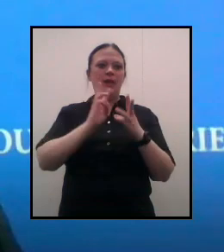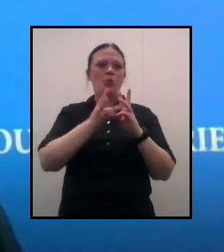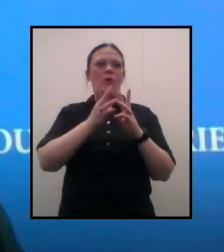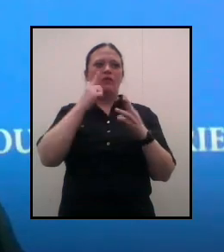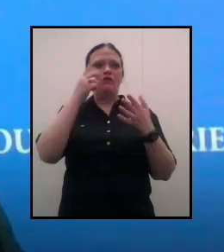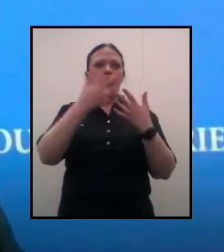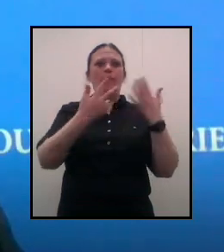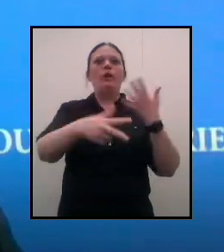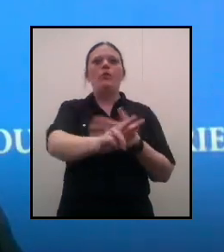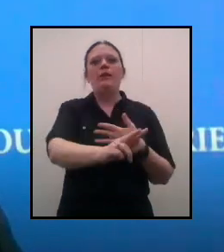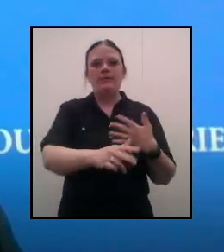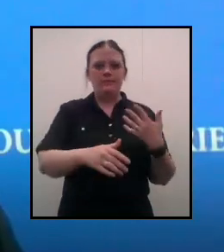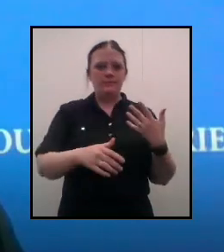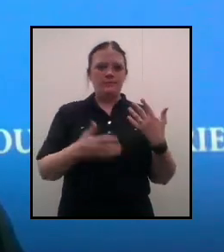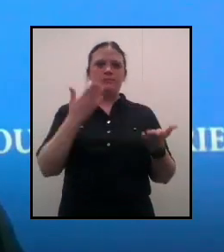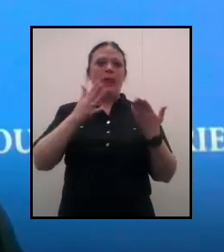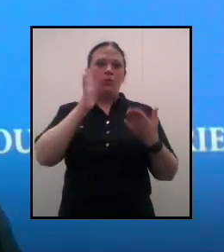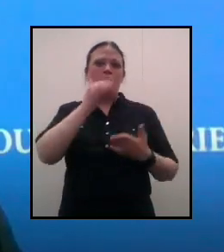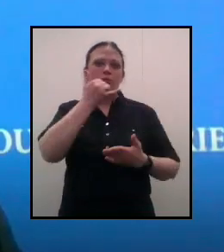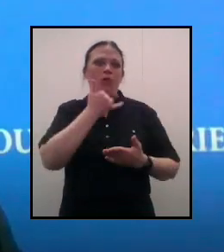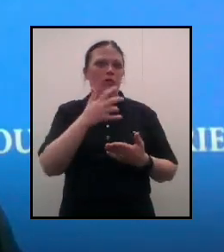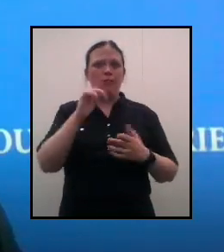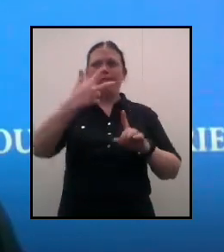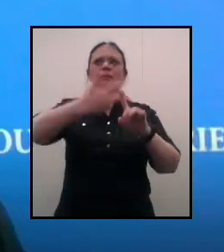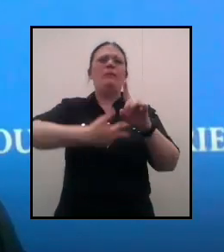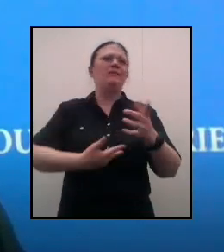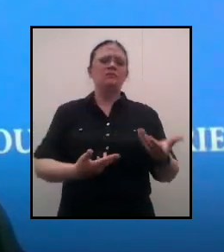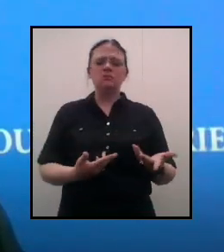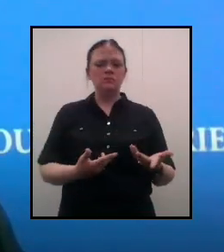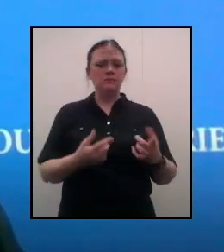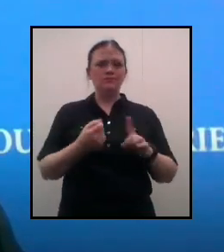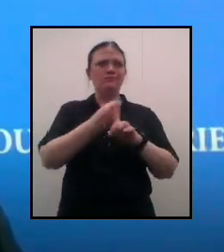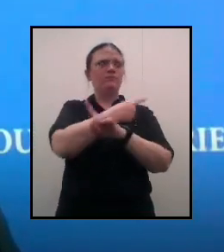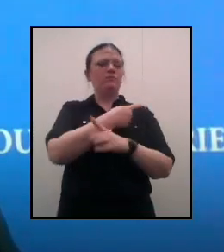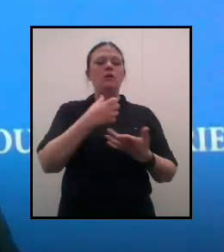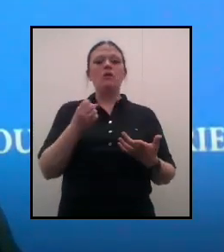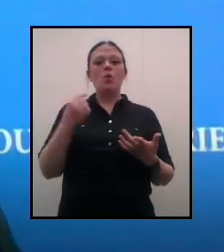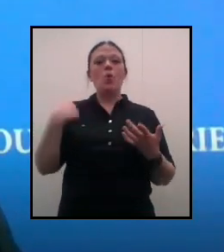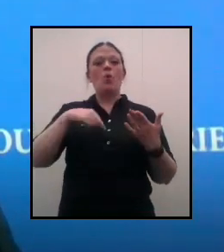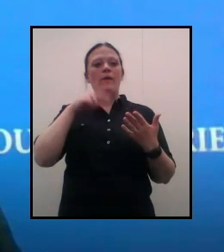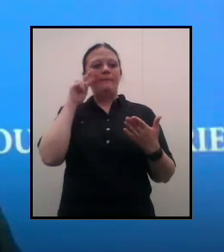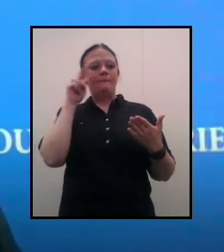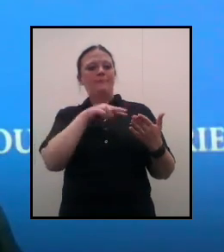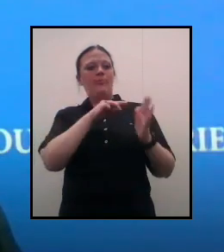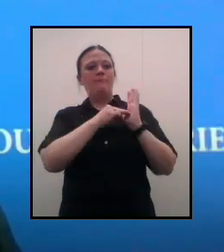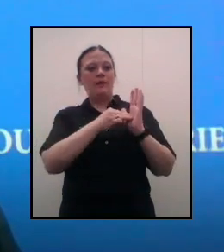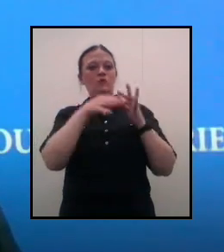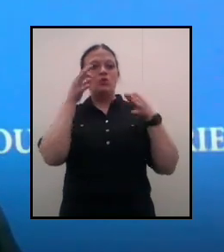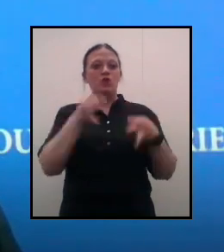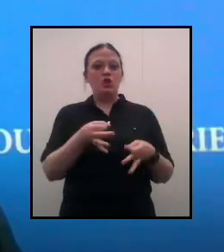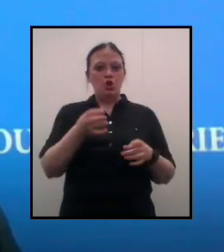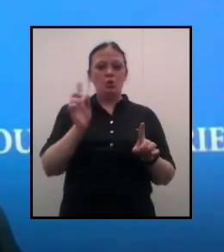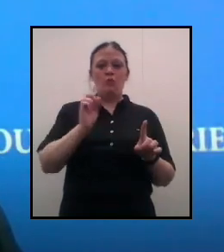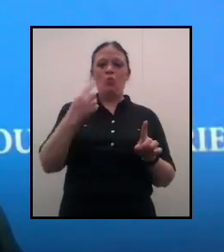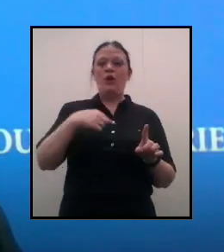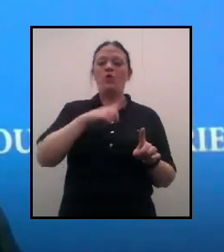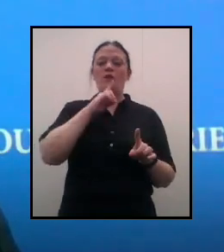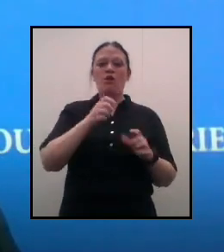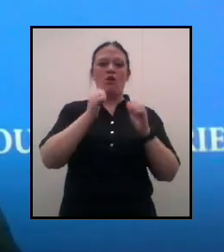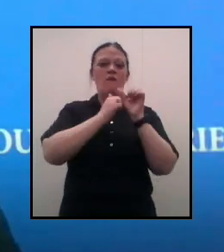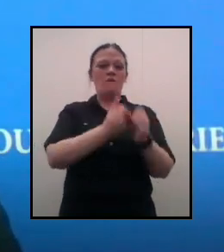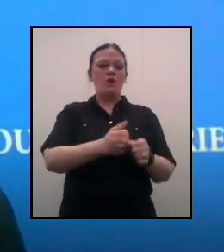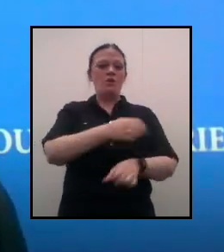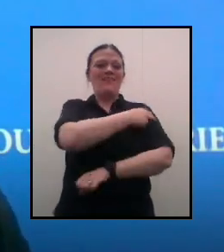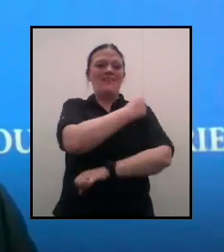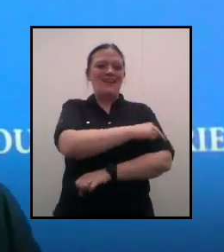next 3 weeks, or for that matter, 3 months. So we look at that modeling to determine where we are with regards to hospitalization